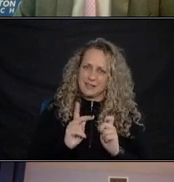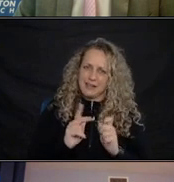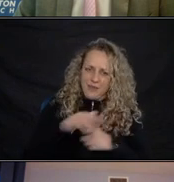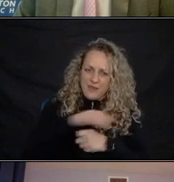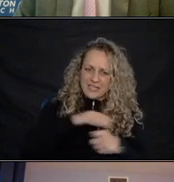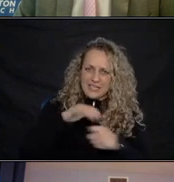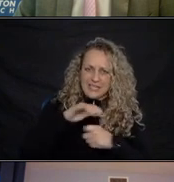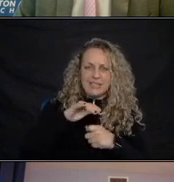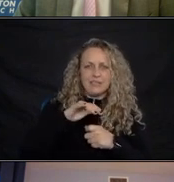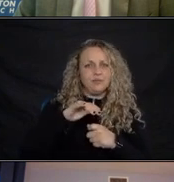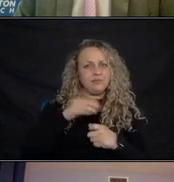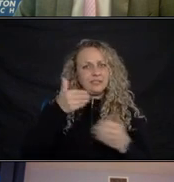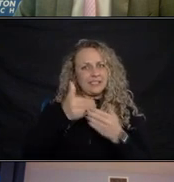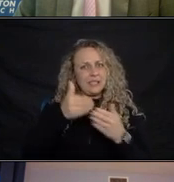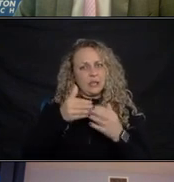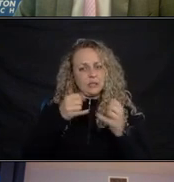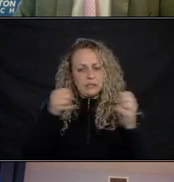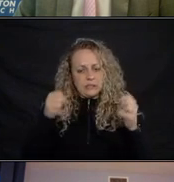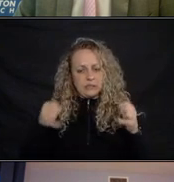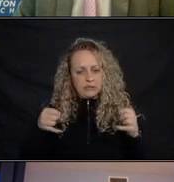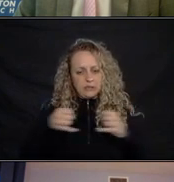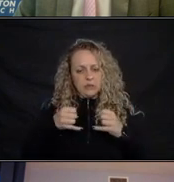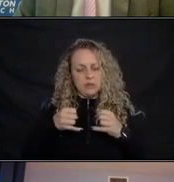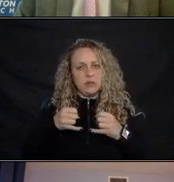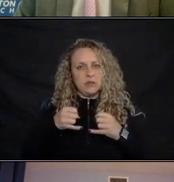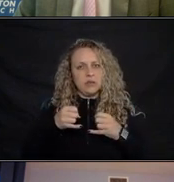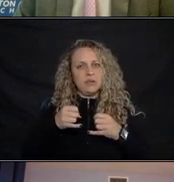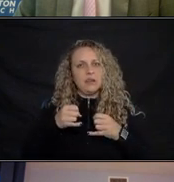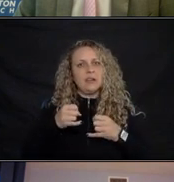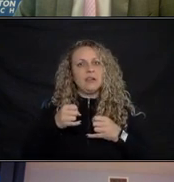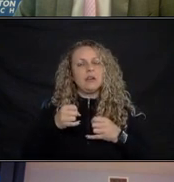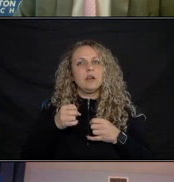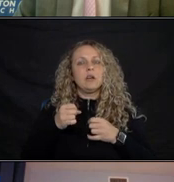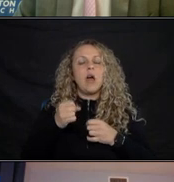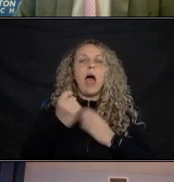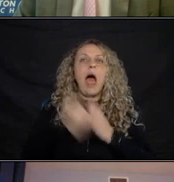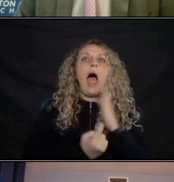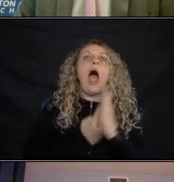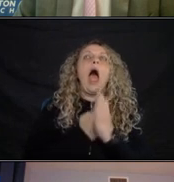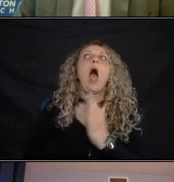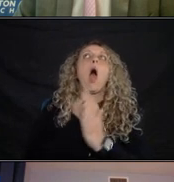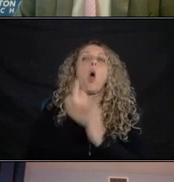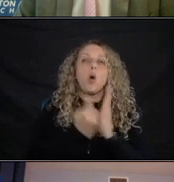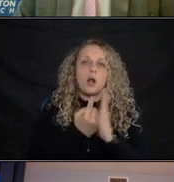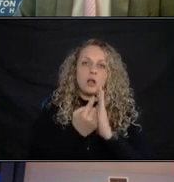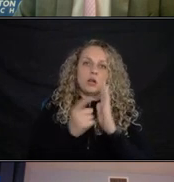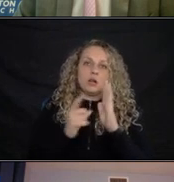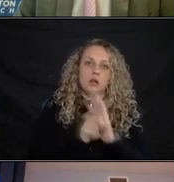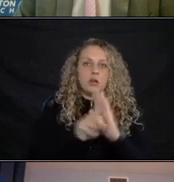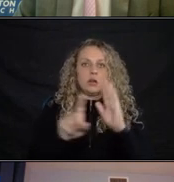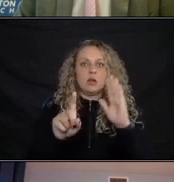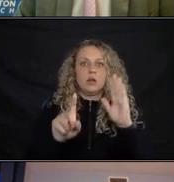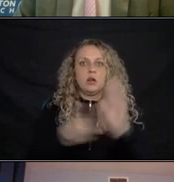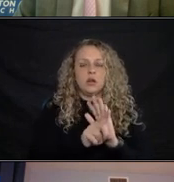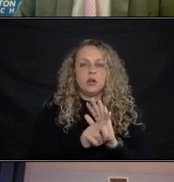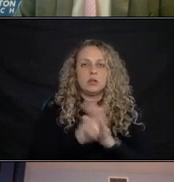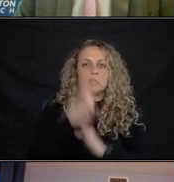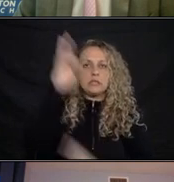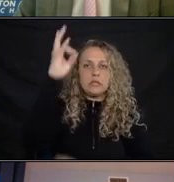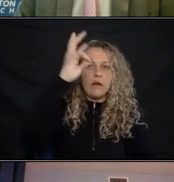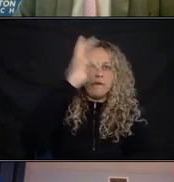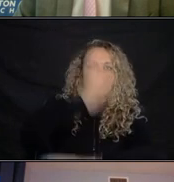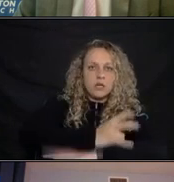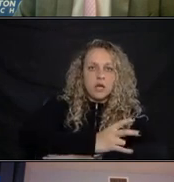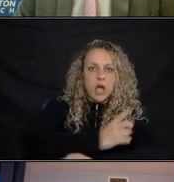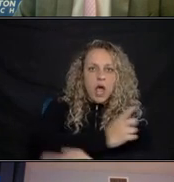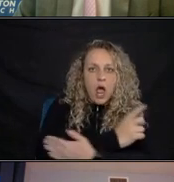Town Square subjected to hourly church bells 7 days a week? How